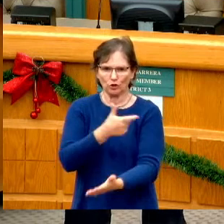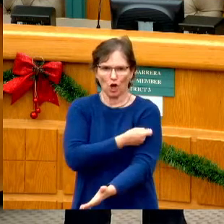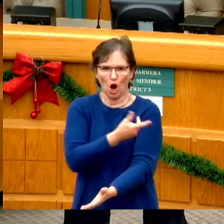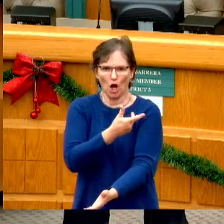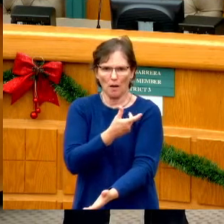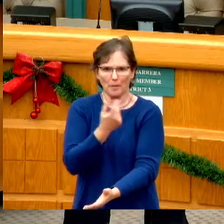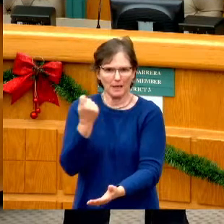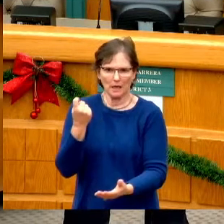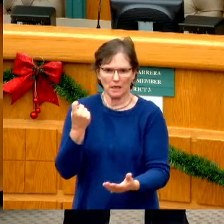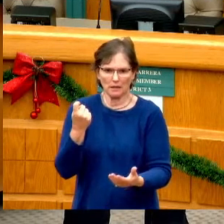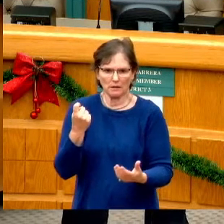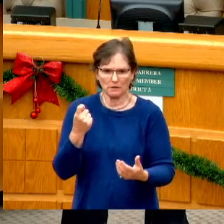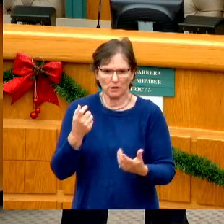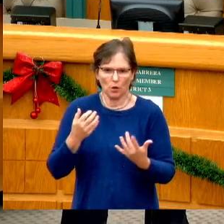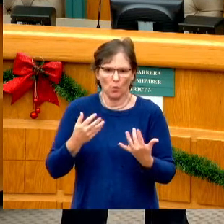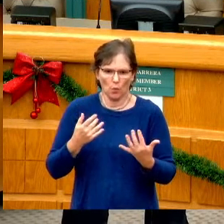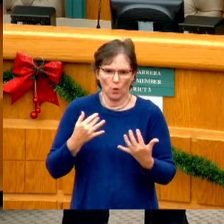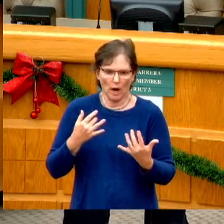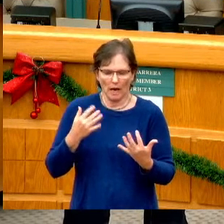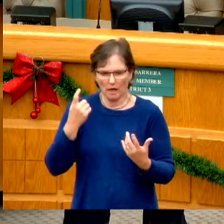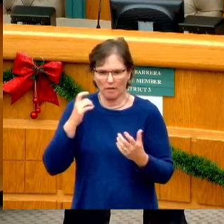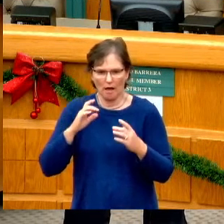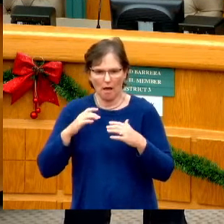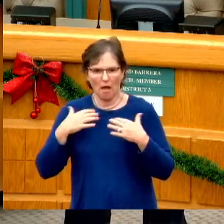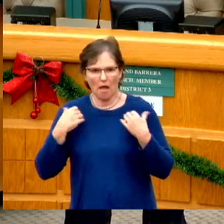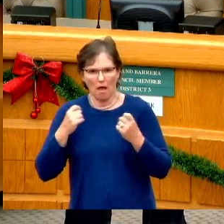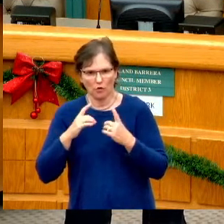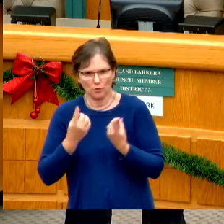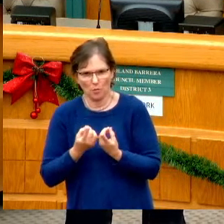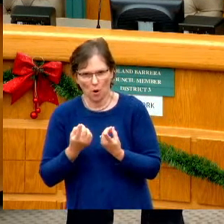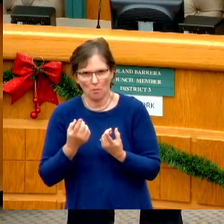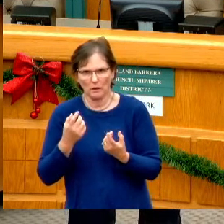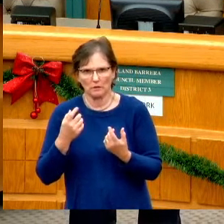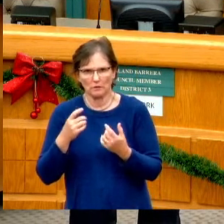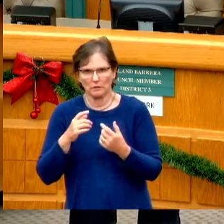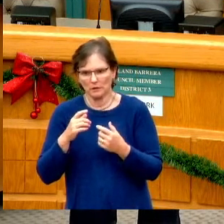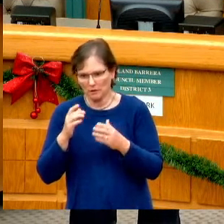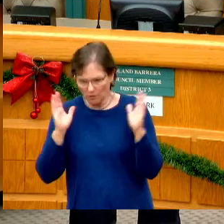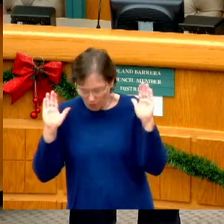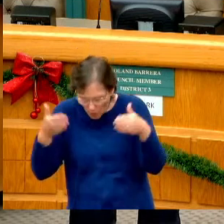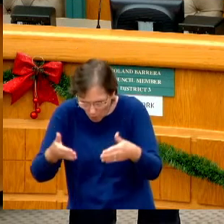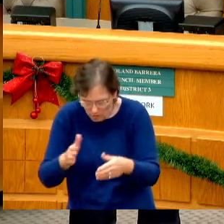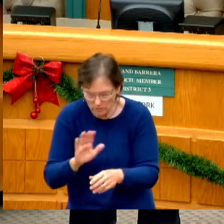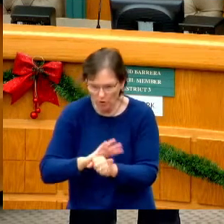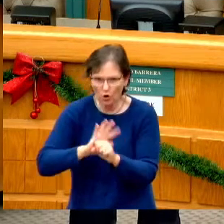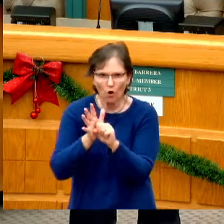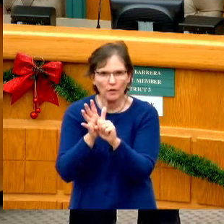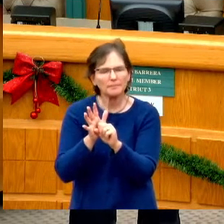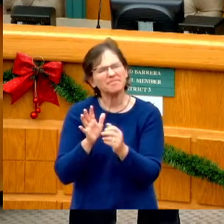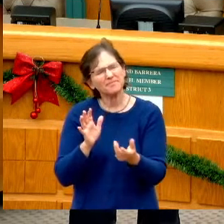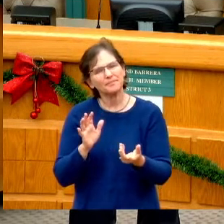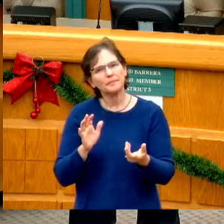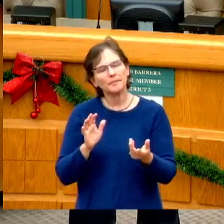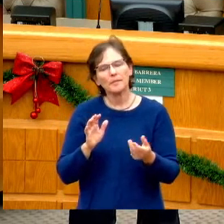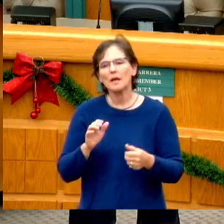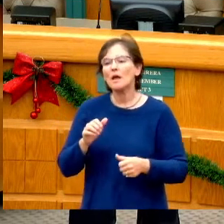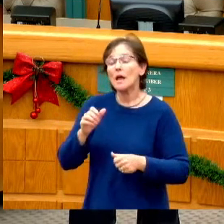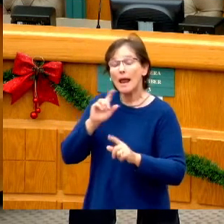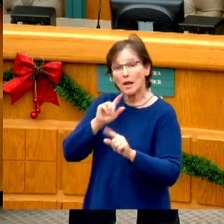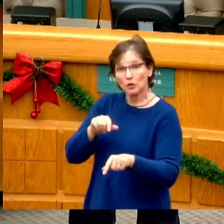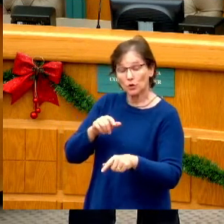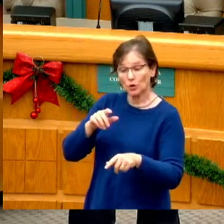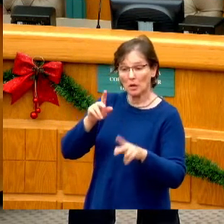other venues where they can get their vaccine. The pediatrician's offices are still open and they can vaccinate, and so that's where they should be